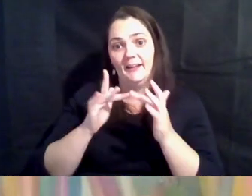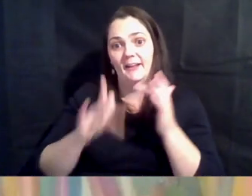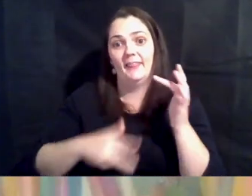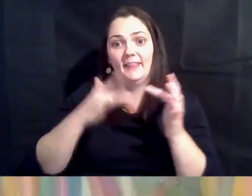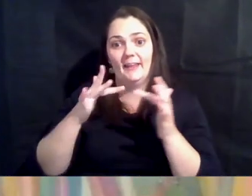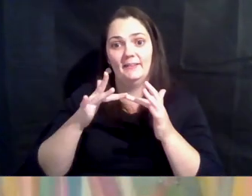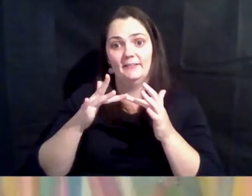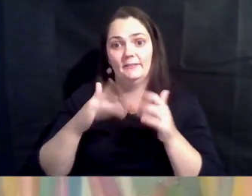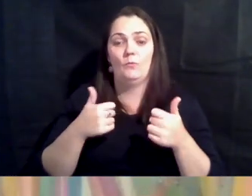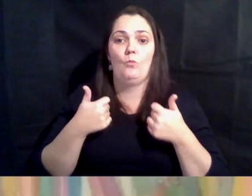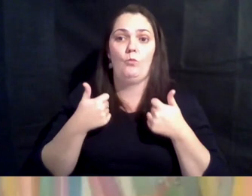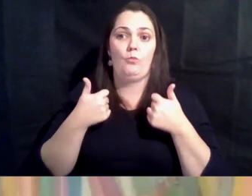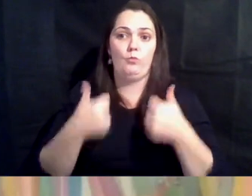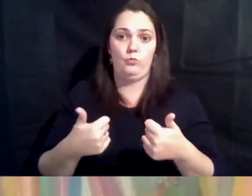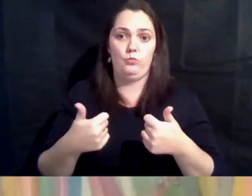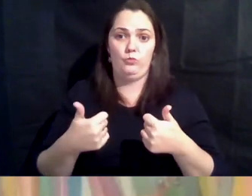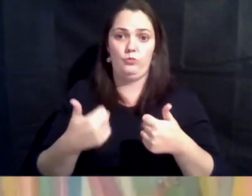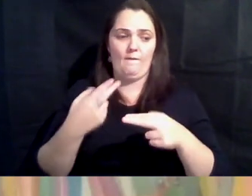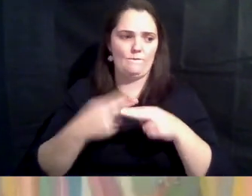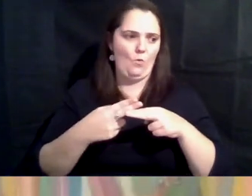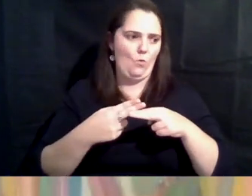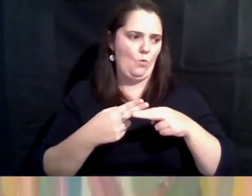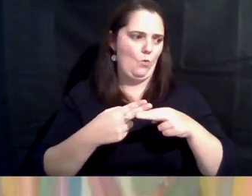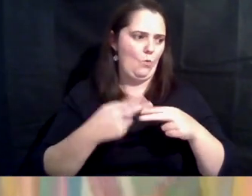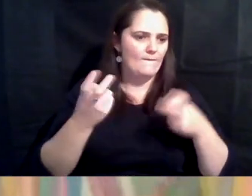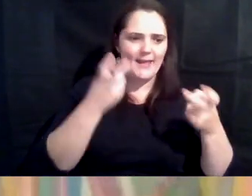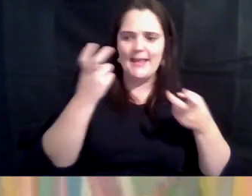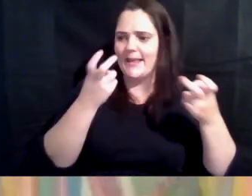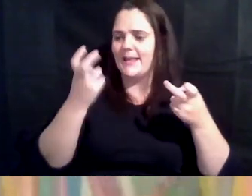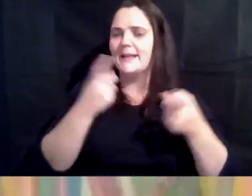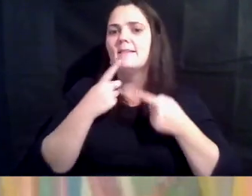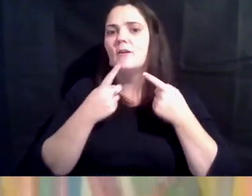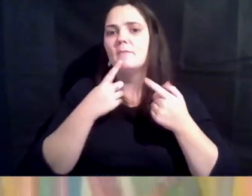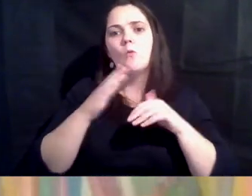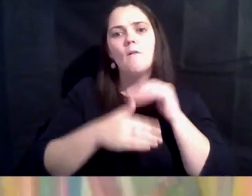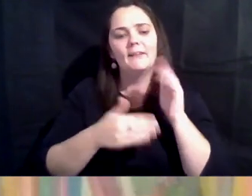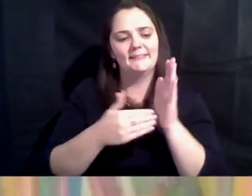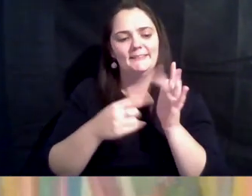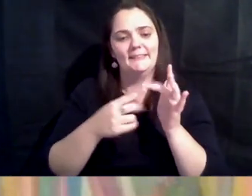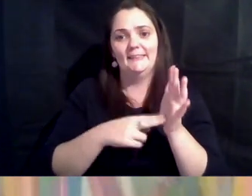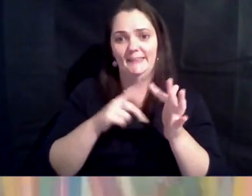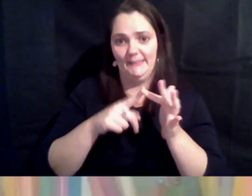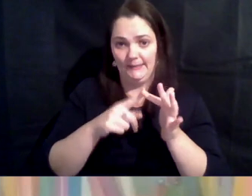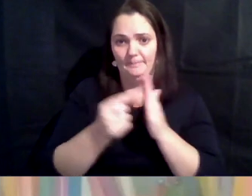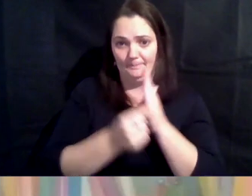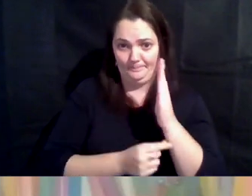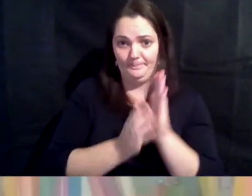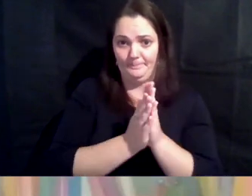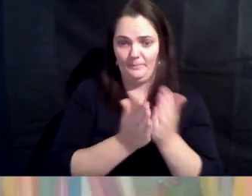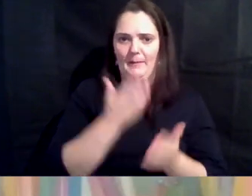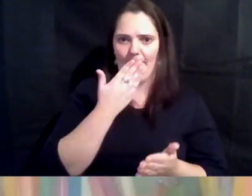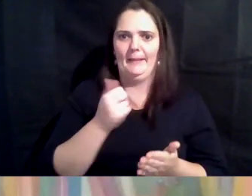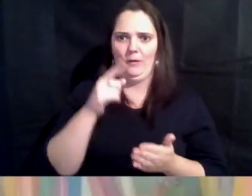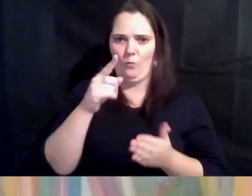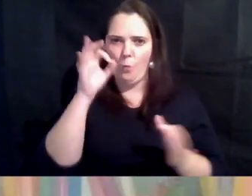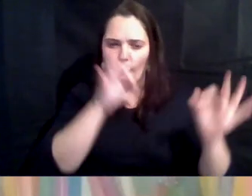great place for finding information on zines. So definitely give zines